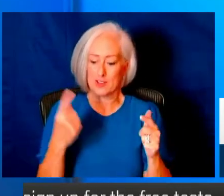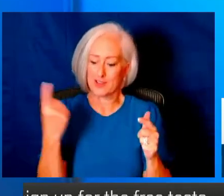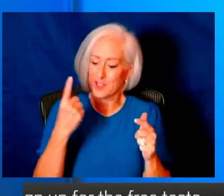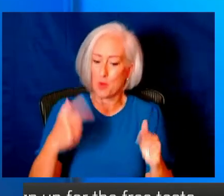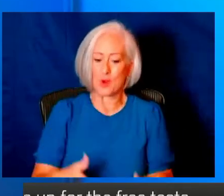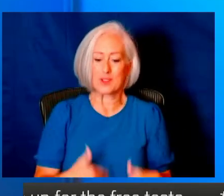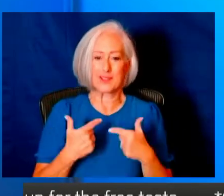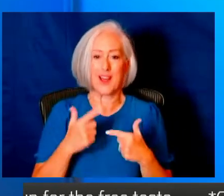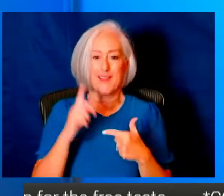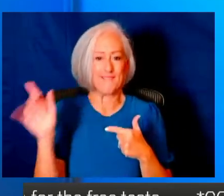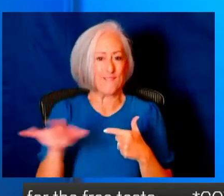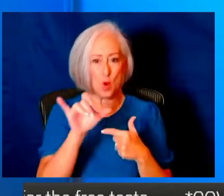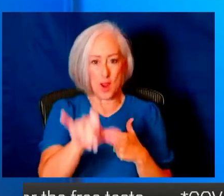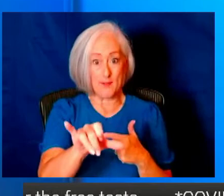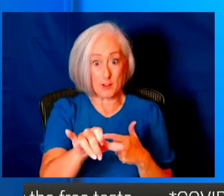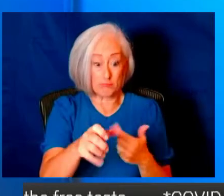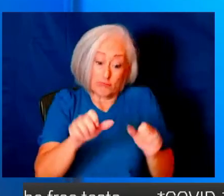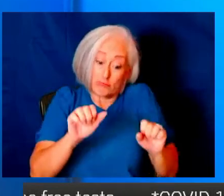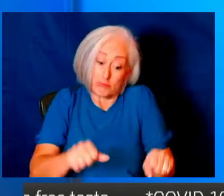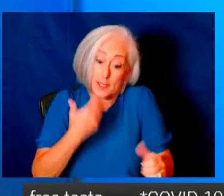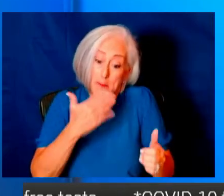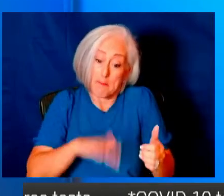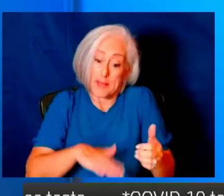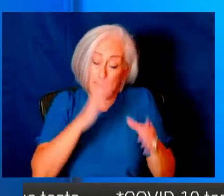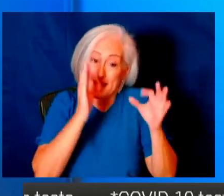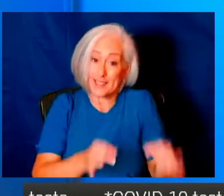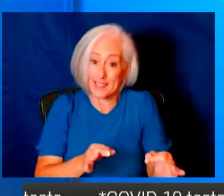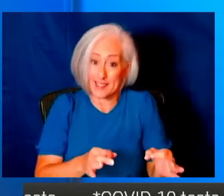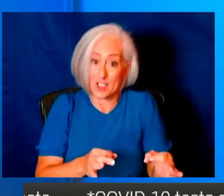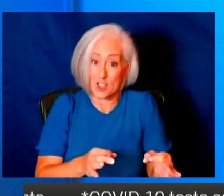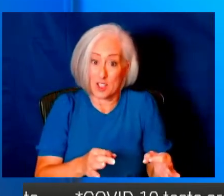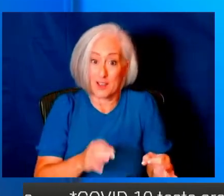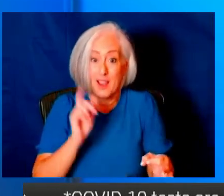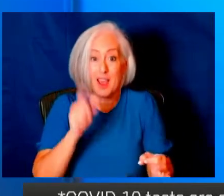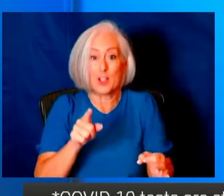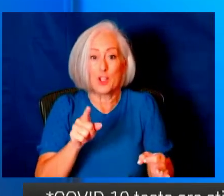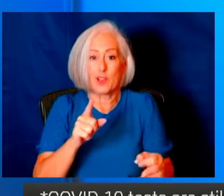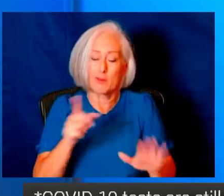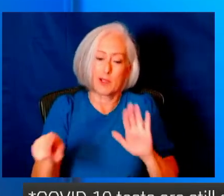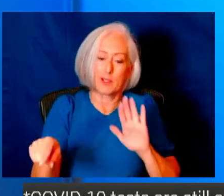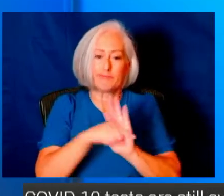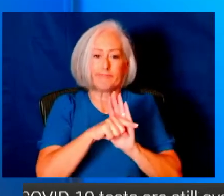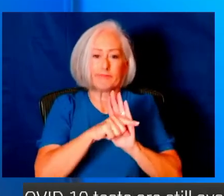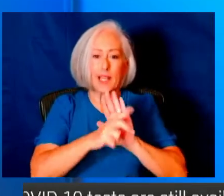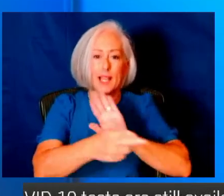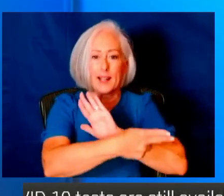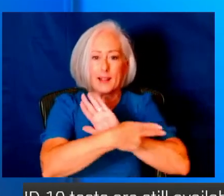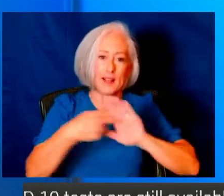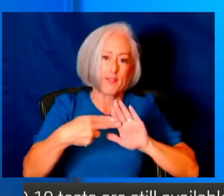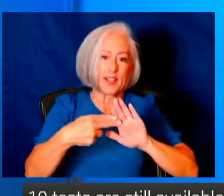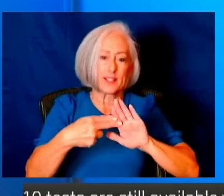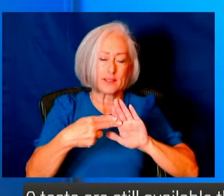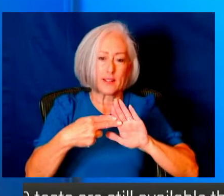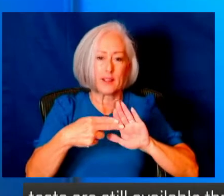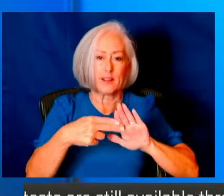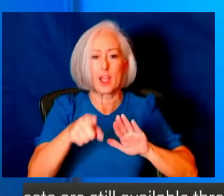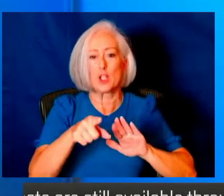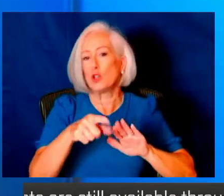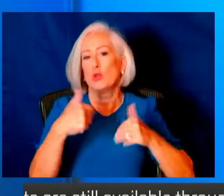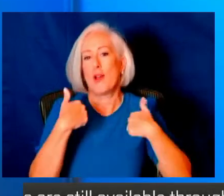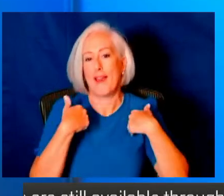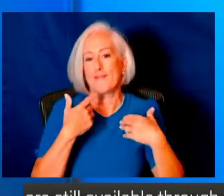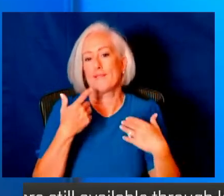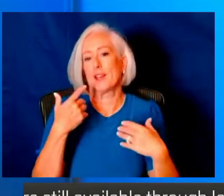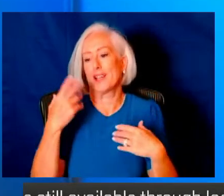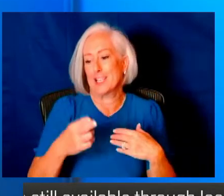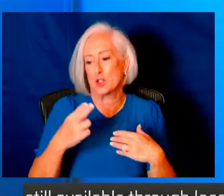bad decision, and we can be marked as having a criminal justice history, and that's it. It doesn't matter how smart